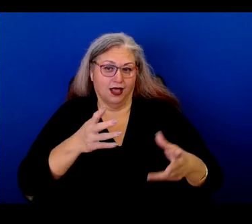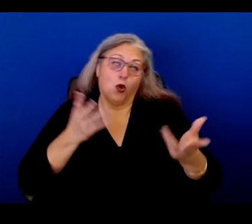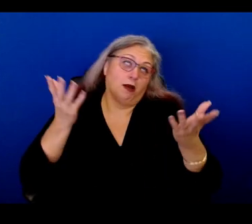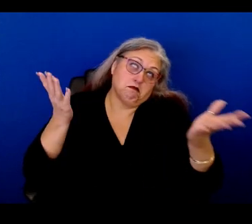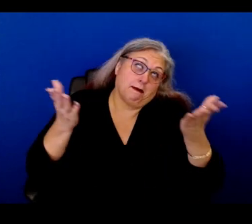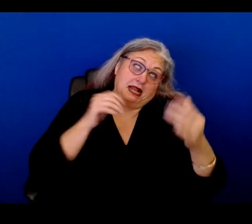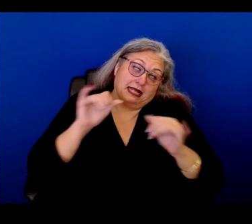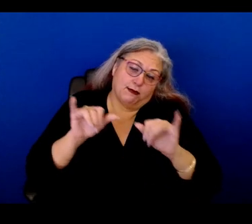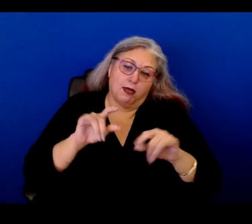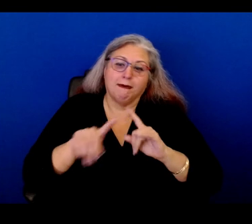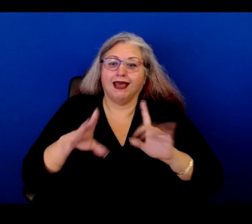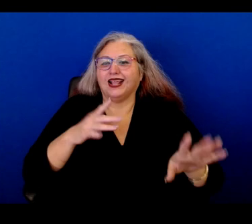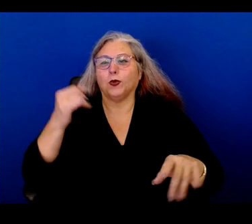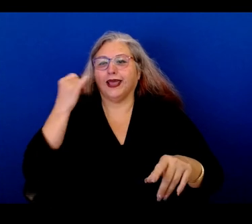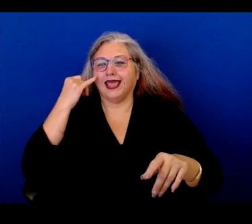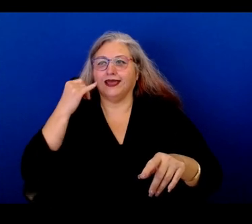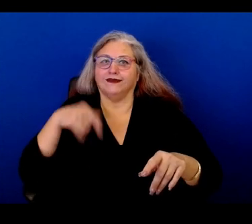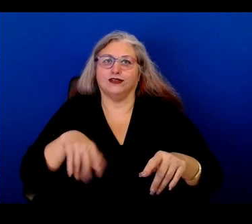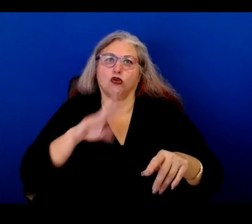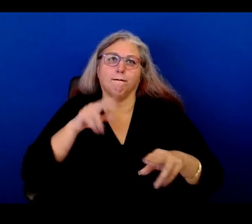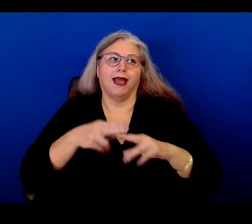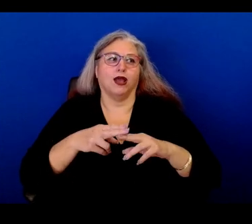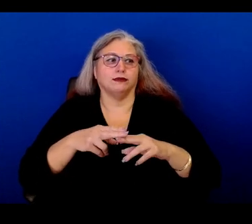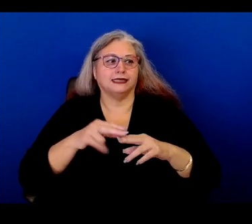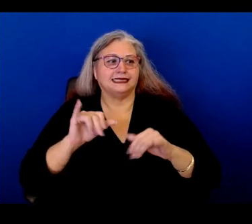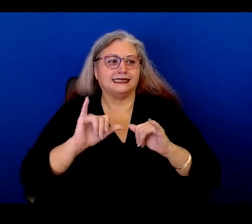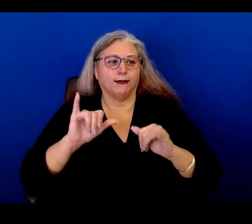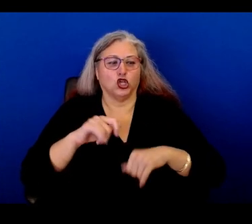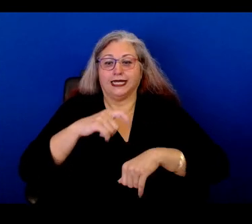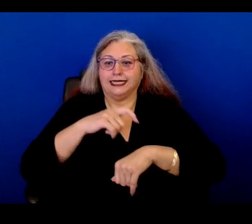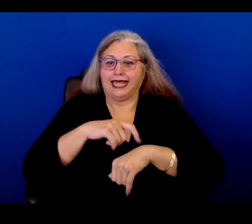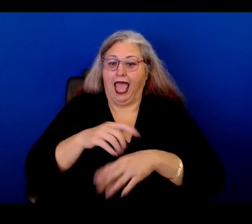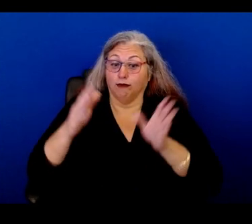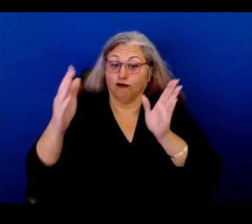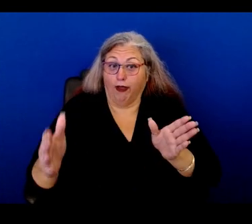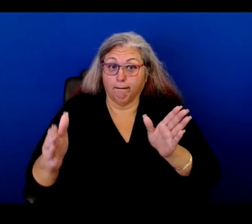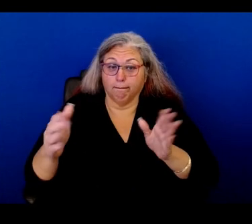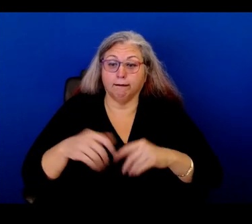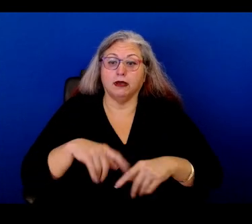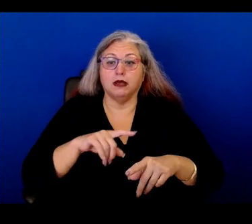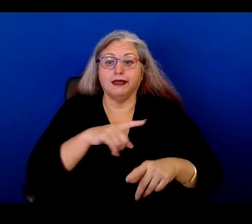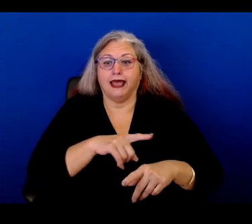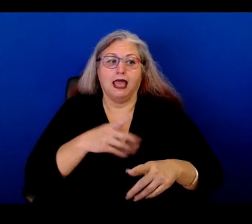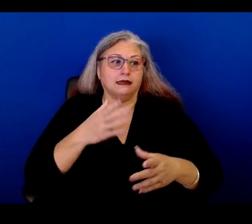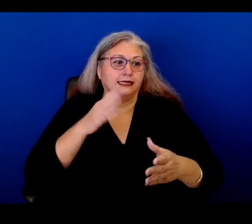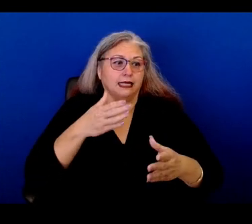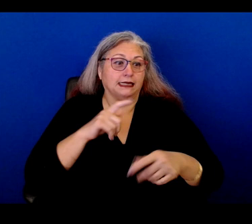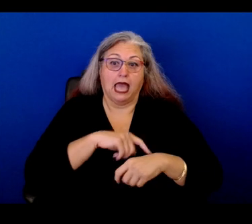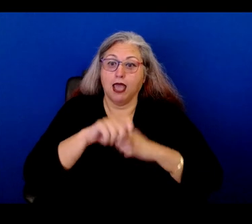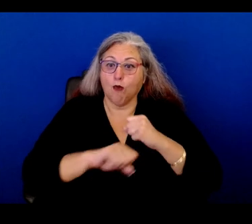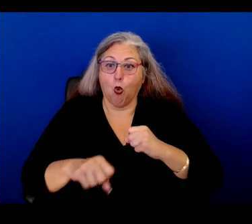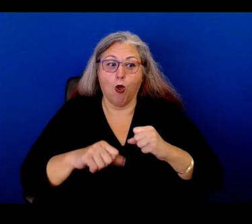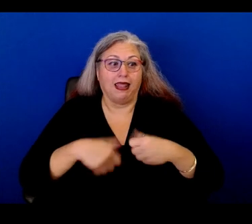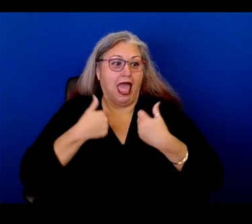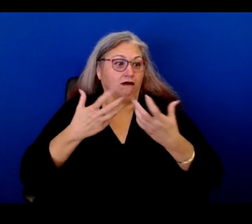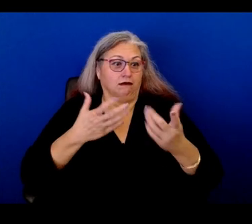Or not similar. But if they, you know, if we're talking about a similar time frame for someone and then they do have more time, you know, life happens